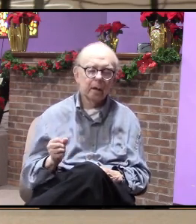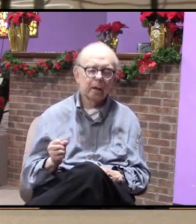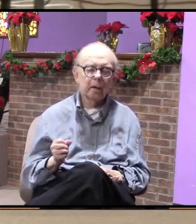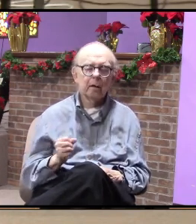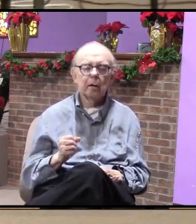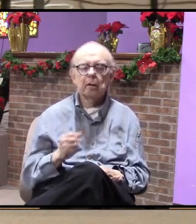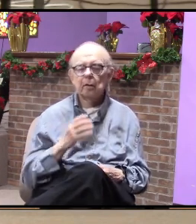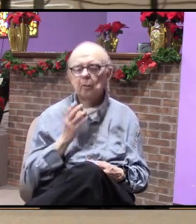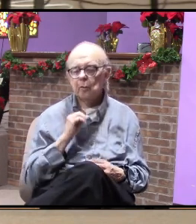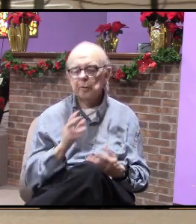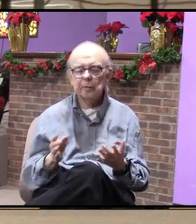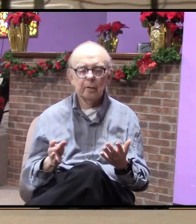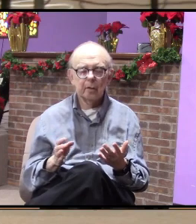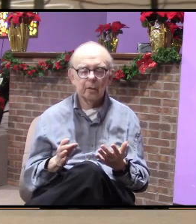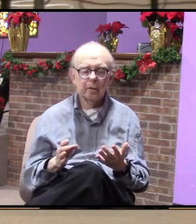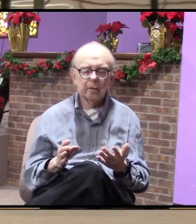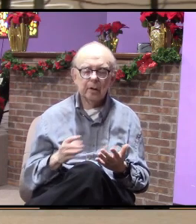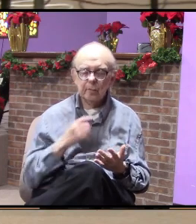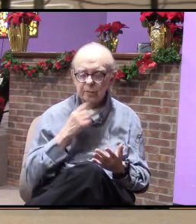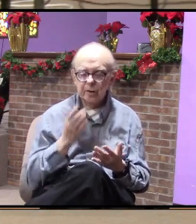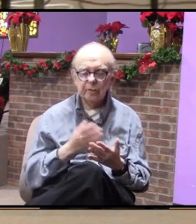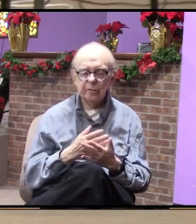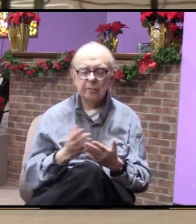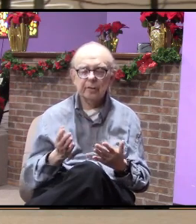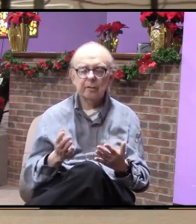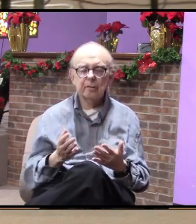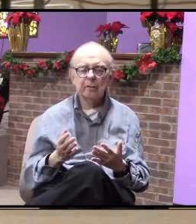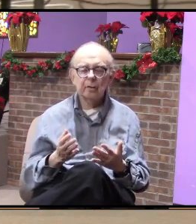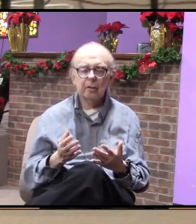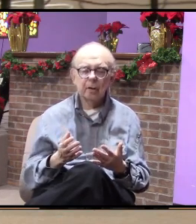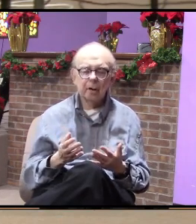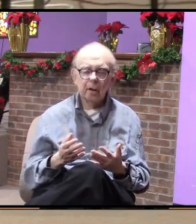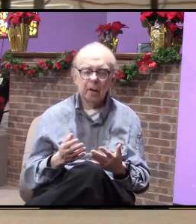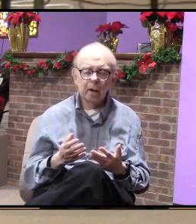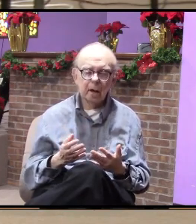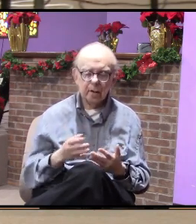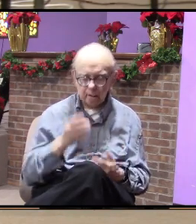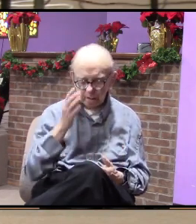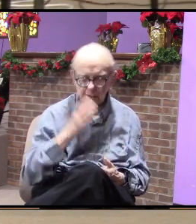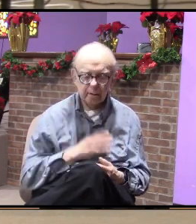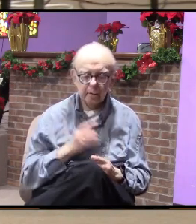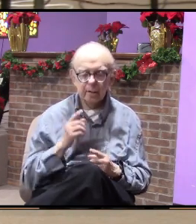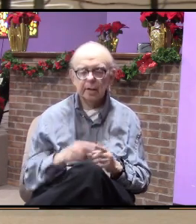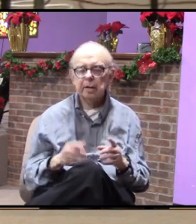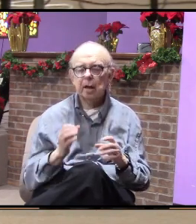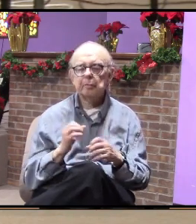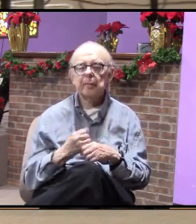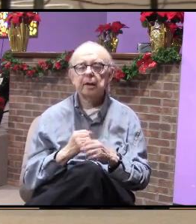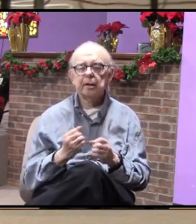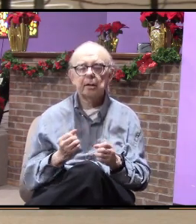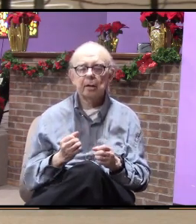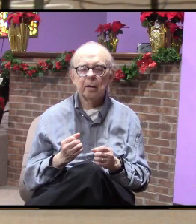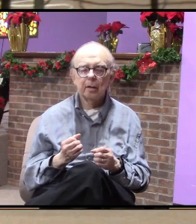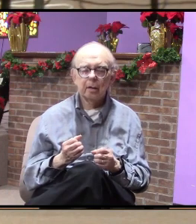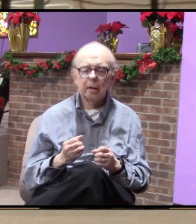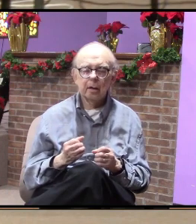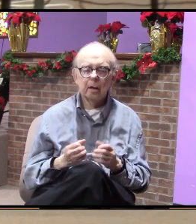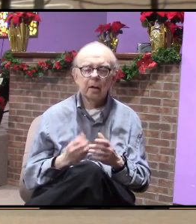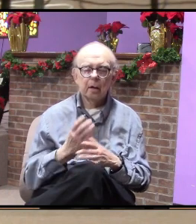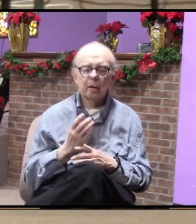freezing, whatever. But I'm going to tell you something. Man cannot make